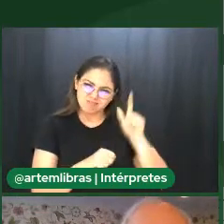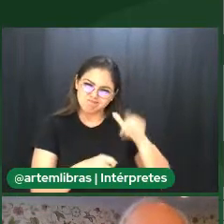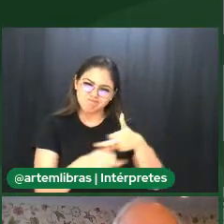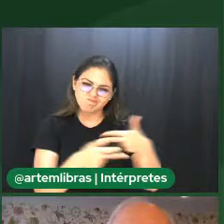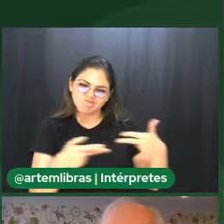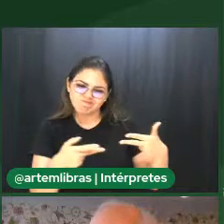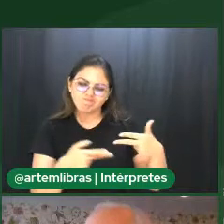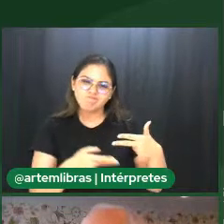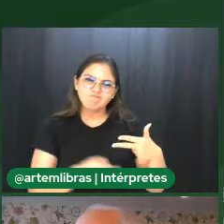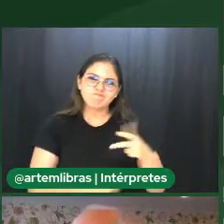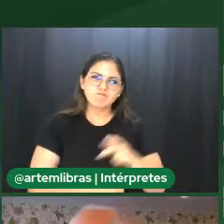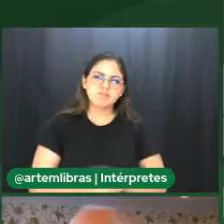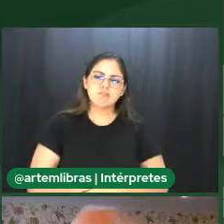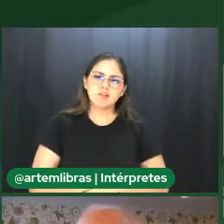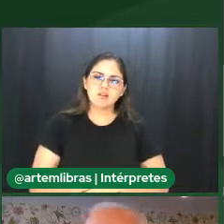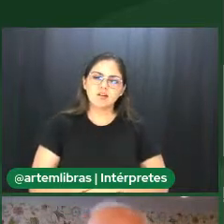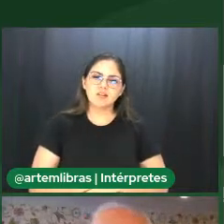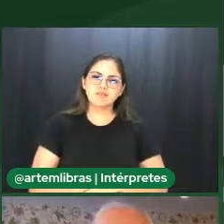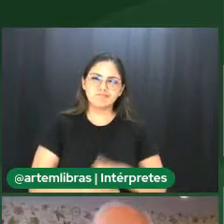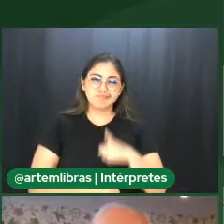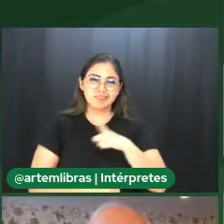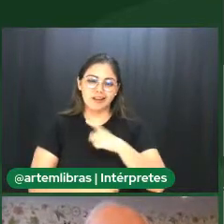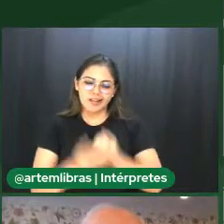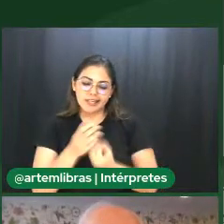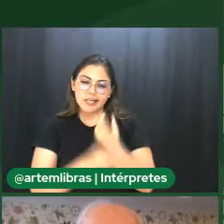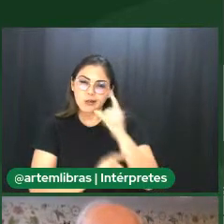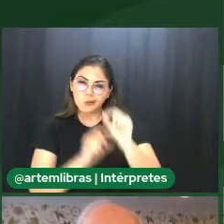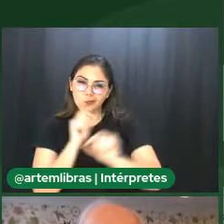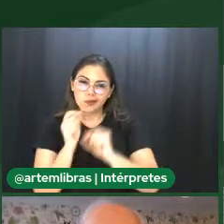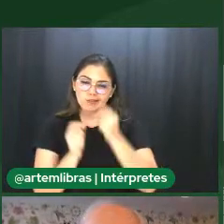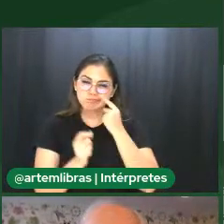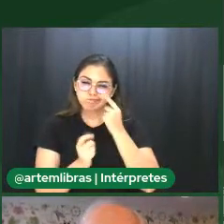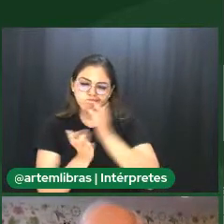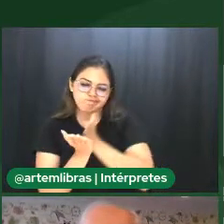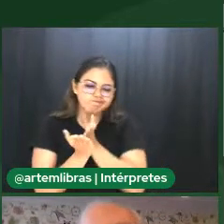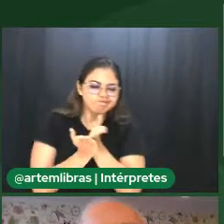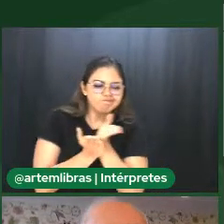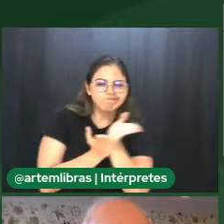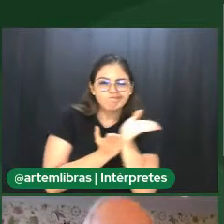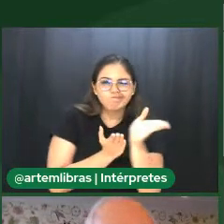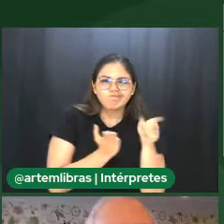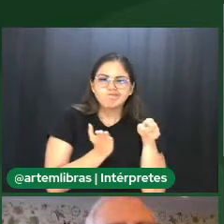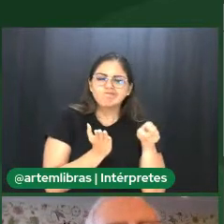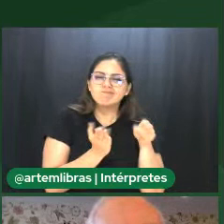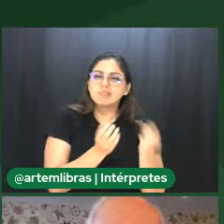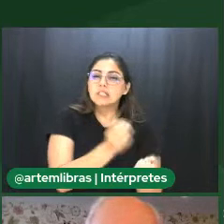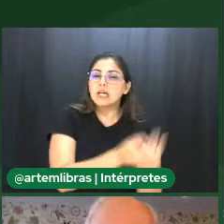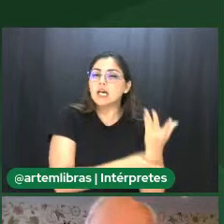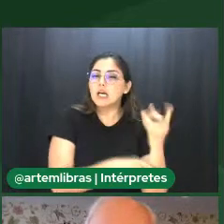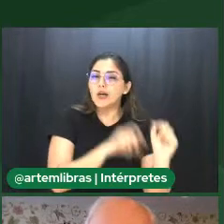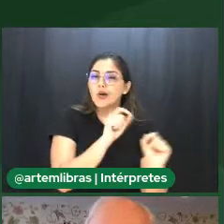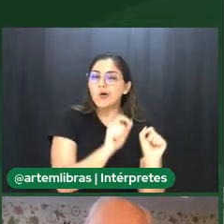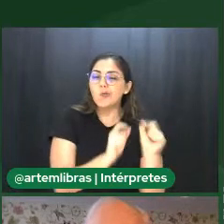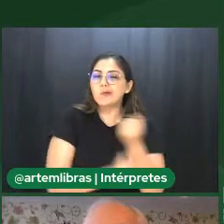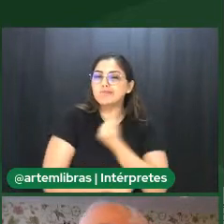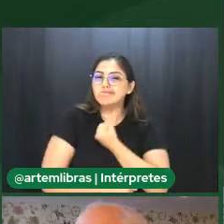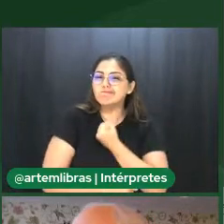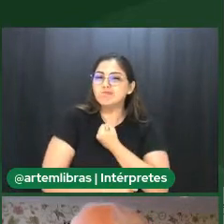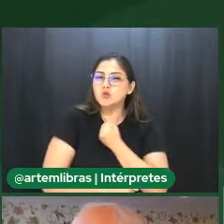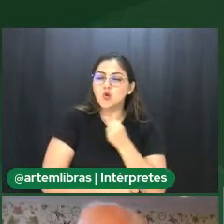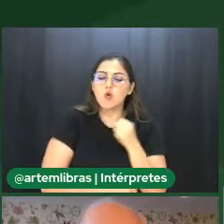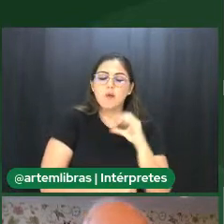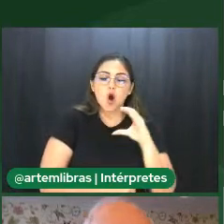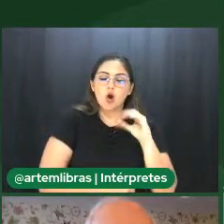the data and the bias in our thinking. And we have to recognize and take the sense of humility that